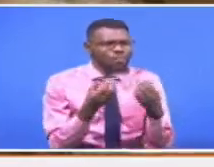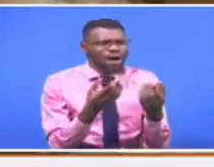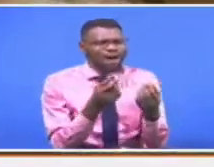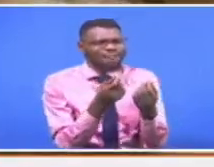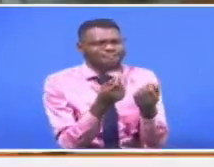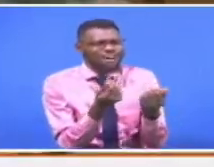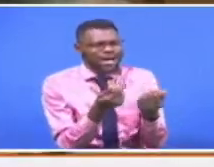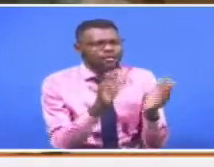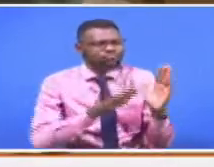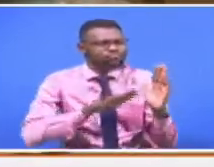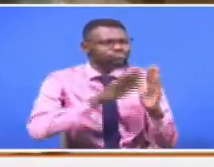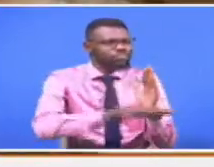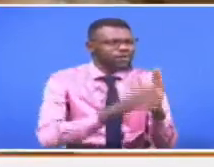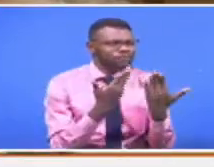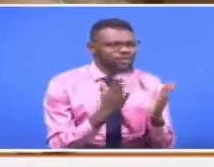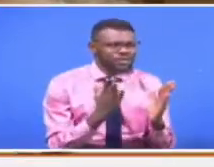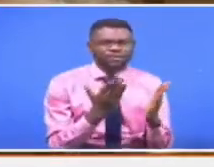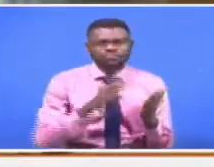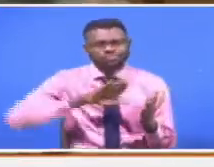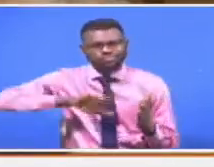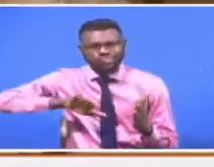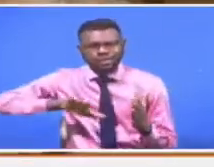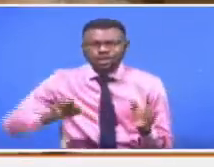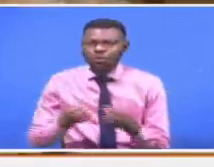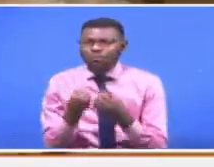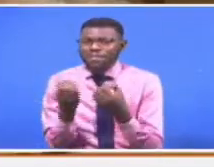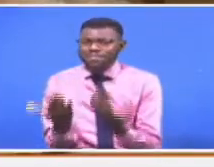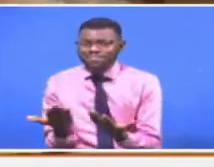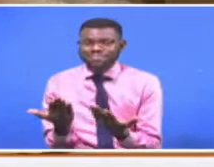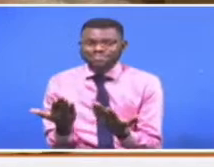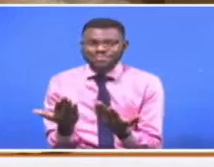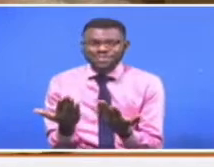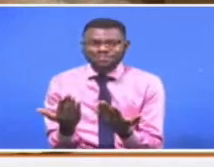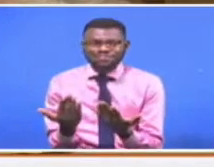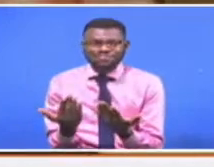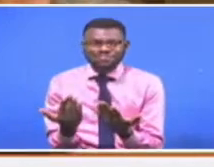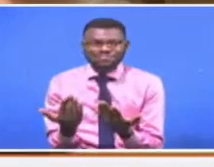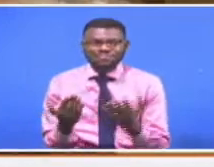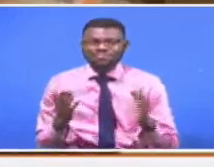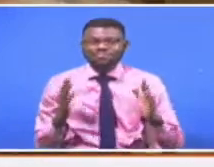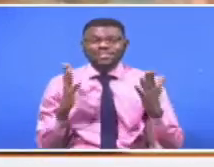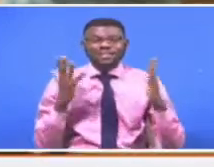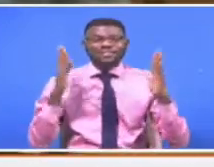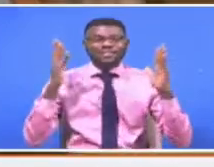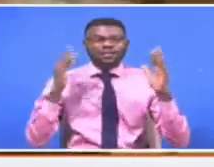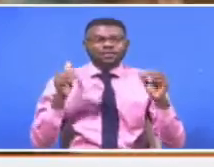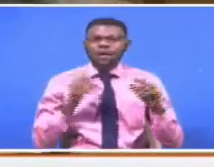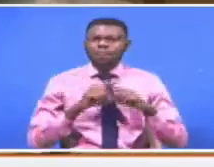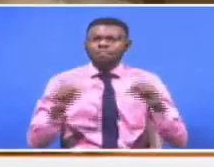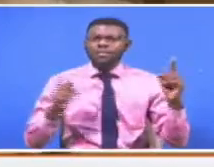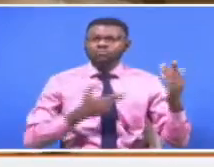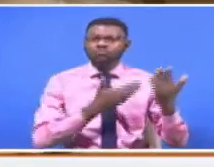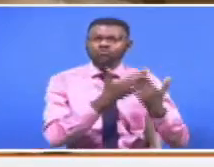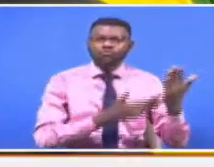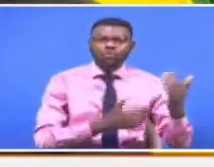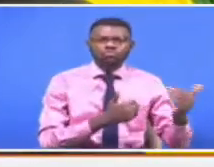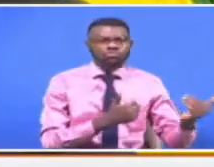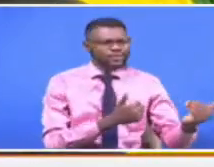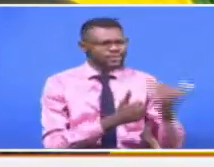shule, ni ngapi inadaiwa mzazi. Iyo ambaye na hatukupata mpaka